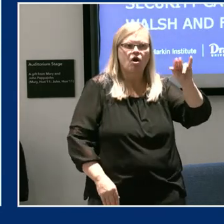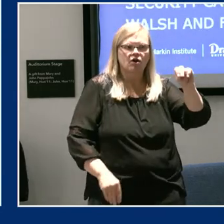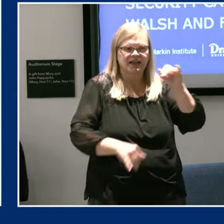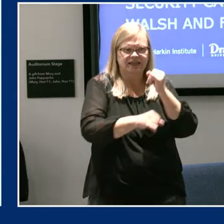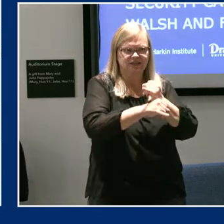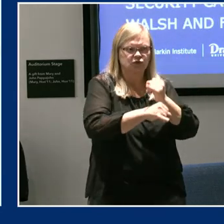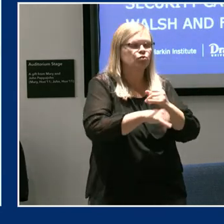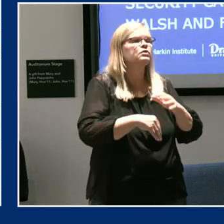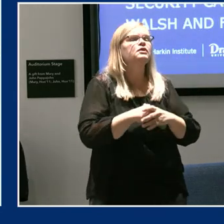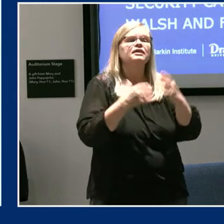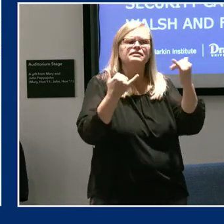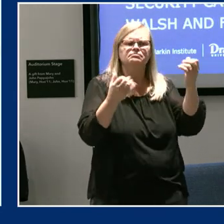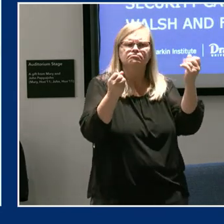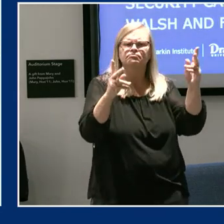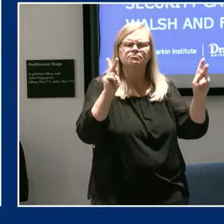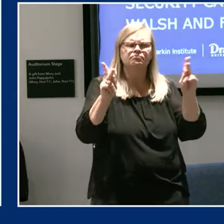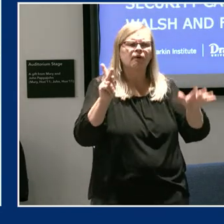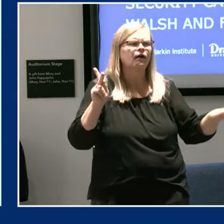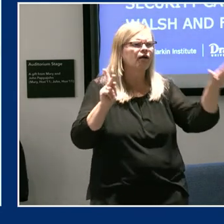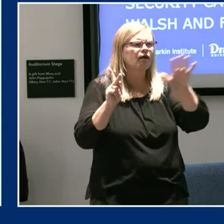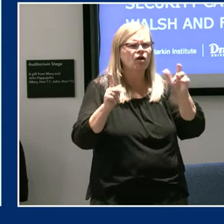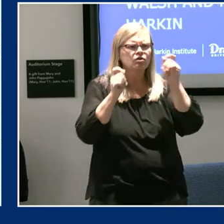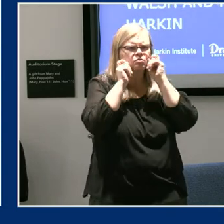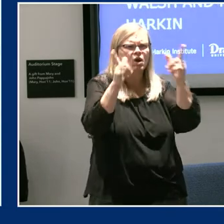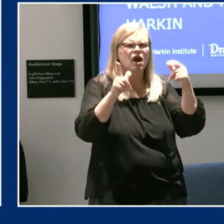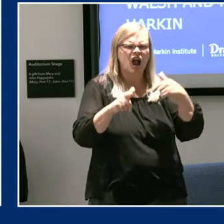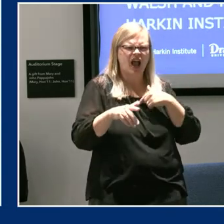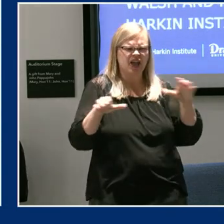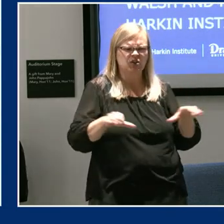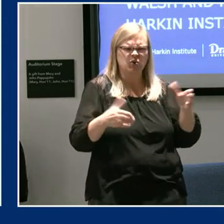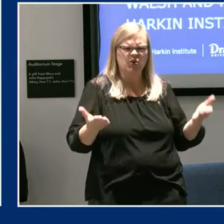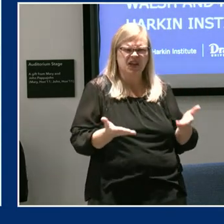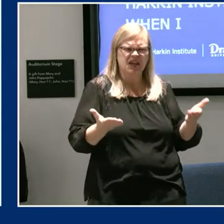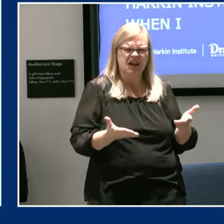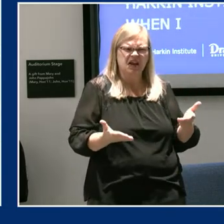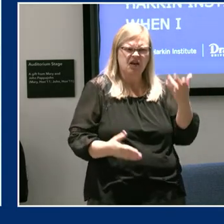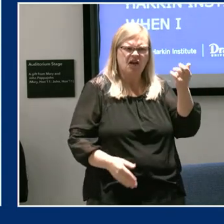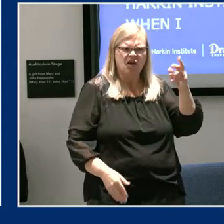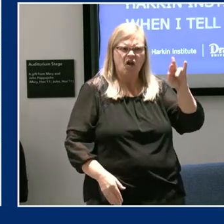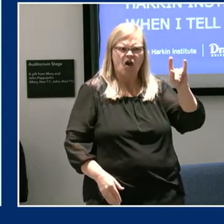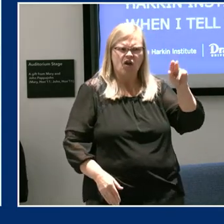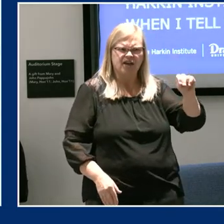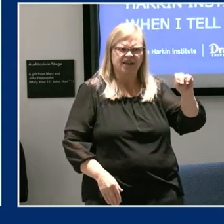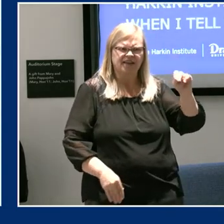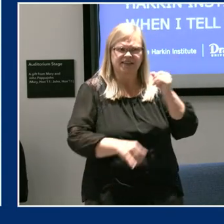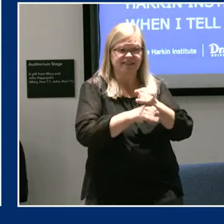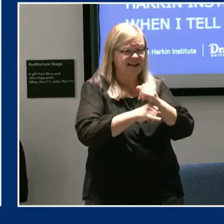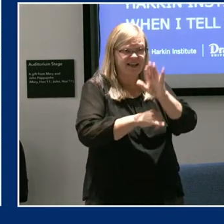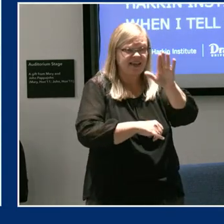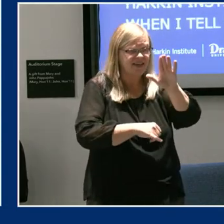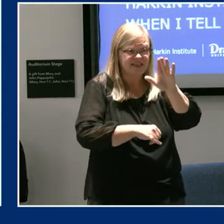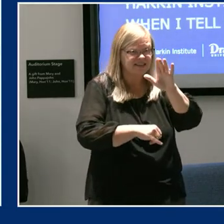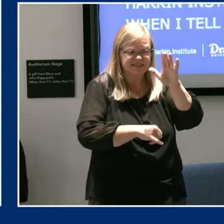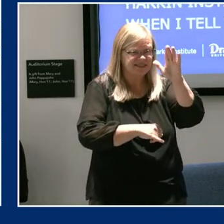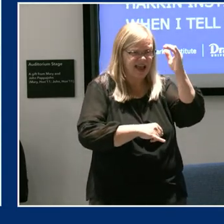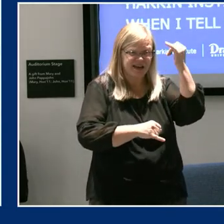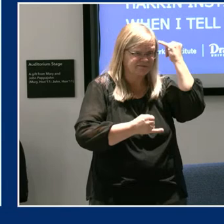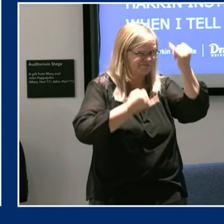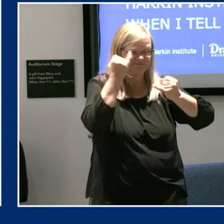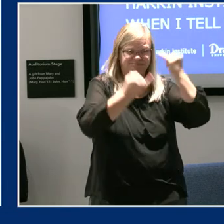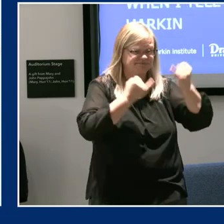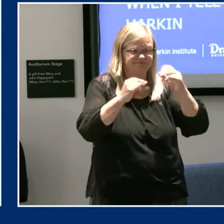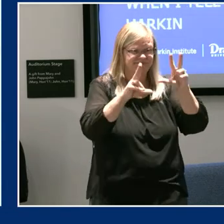Many people are surprised when I tell them about the work that I do at the Harkin Institute. That is not an exaggeration, very